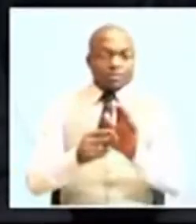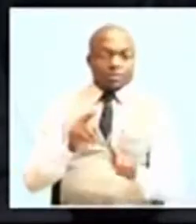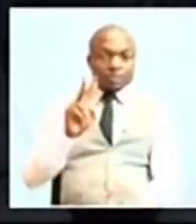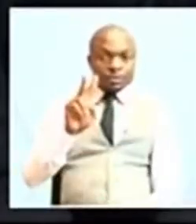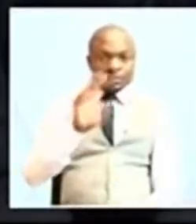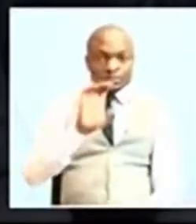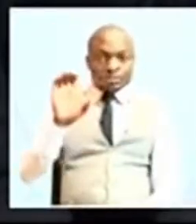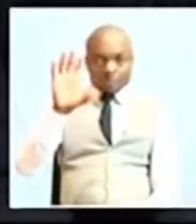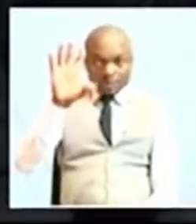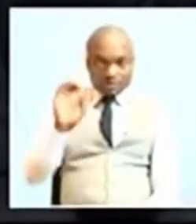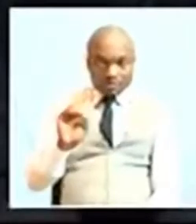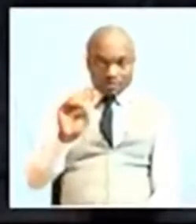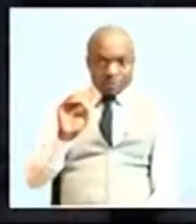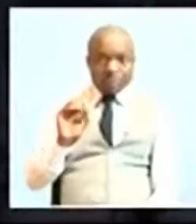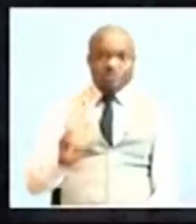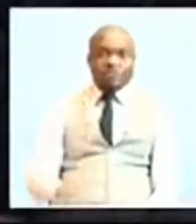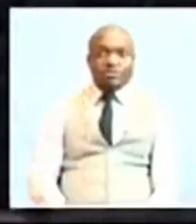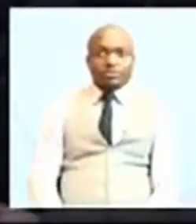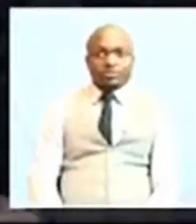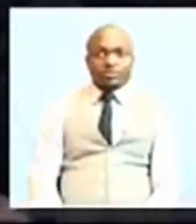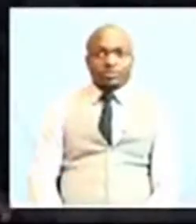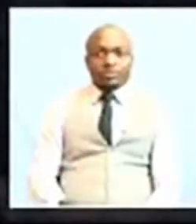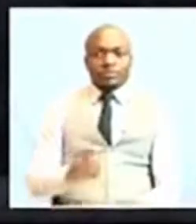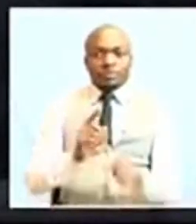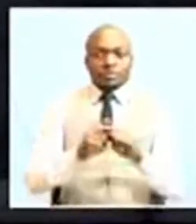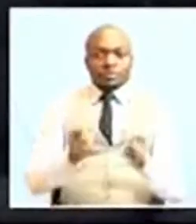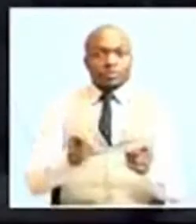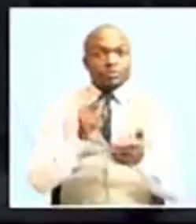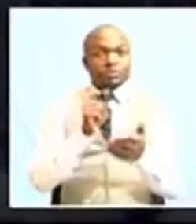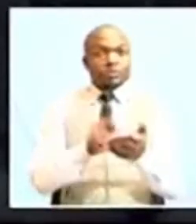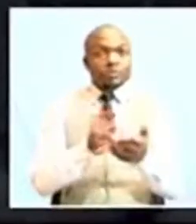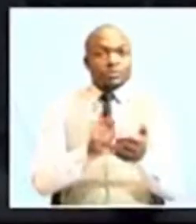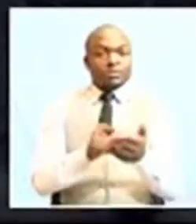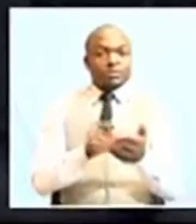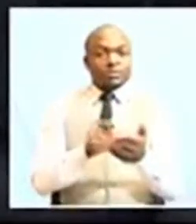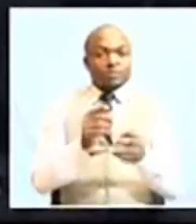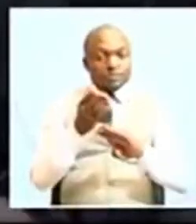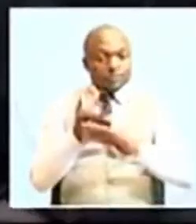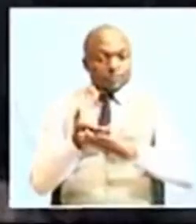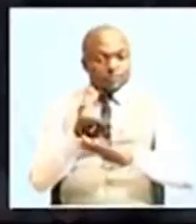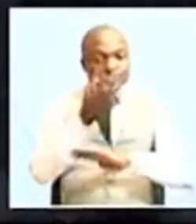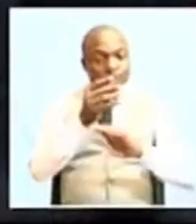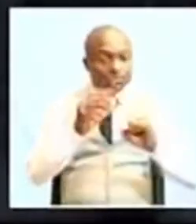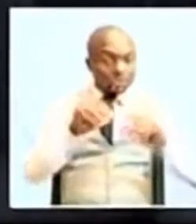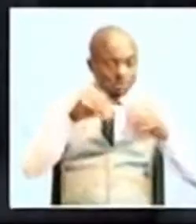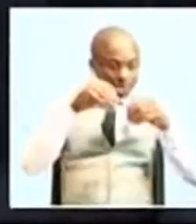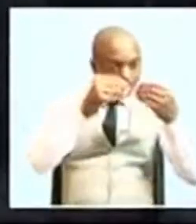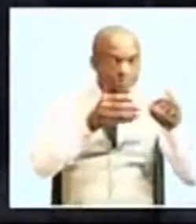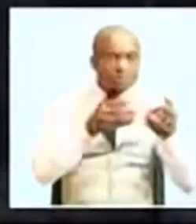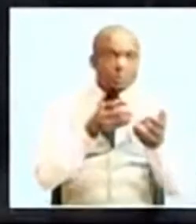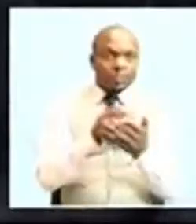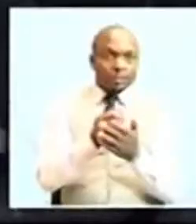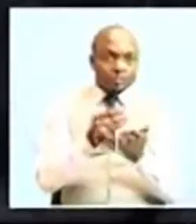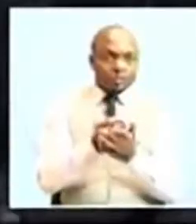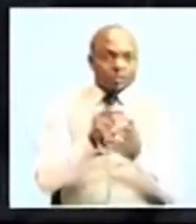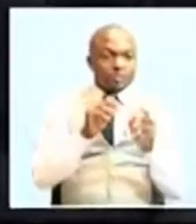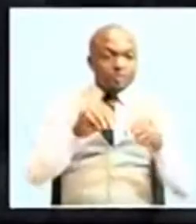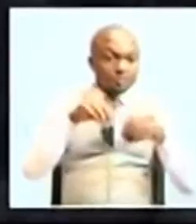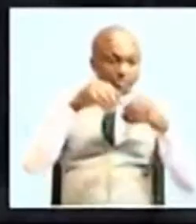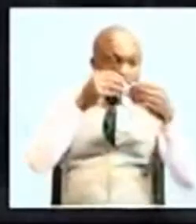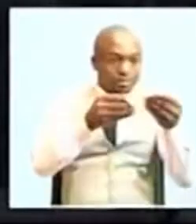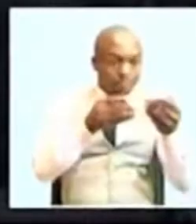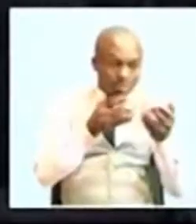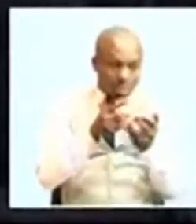250, yes, but this is above the allocated amount. The allocated